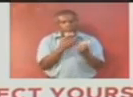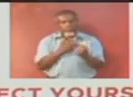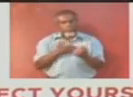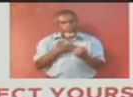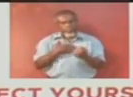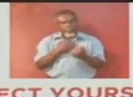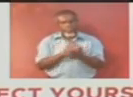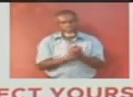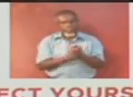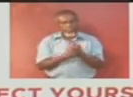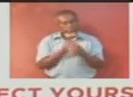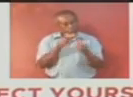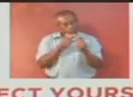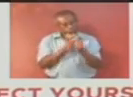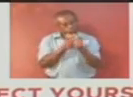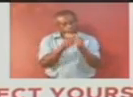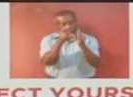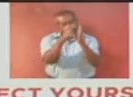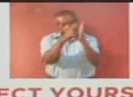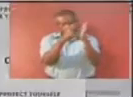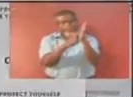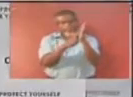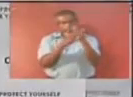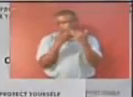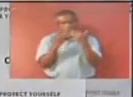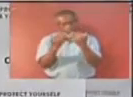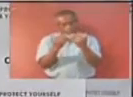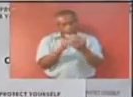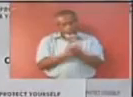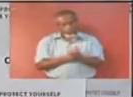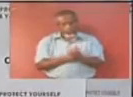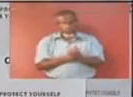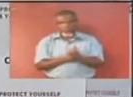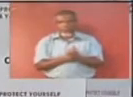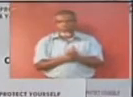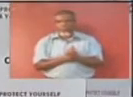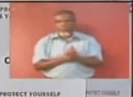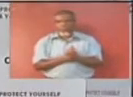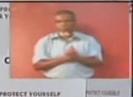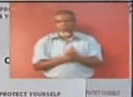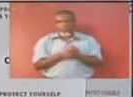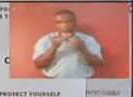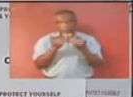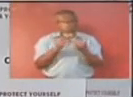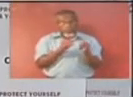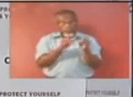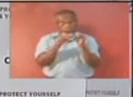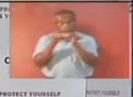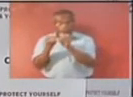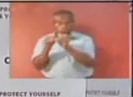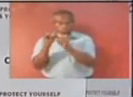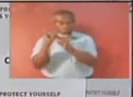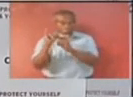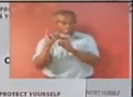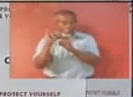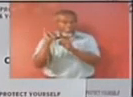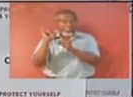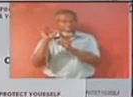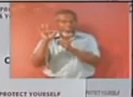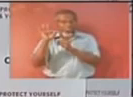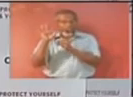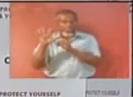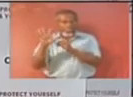of all the measures. Thank you very much, Dr. Hines. We move to I-95.